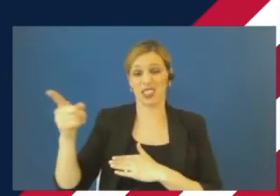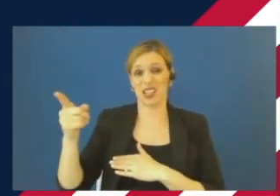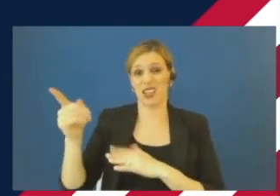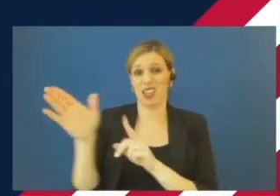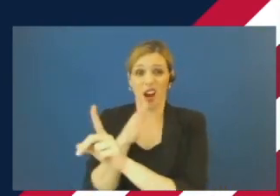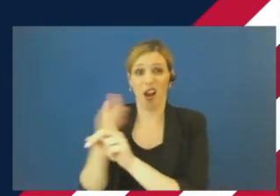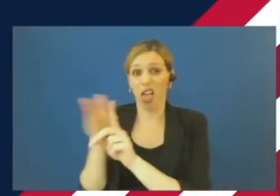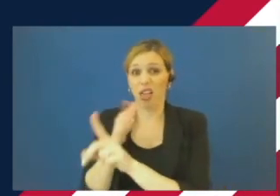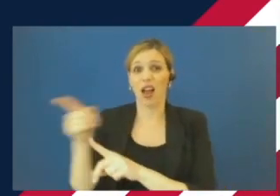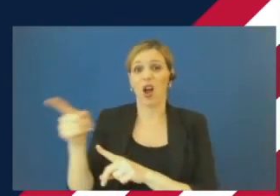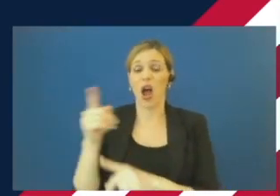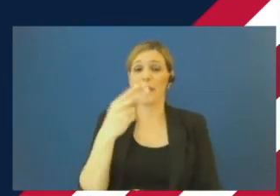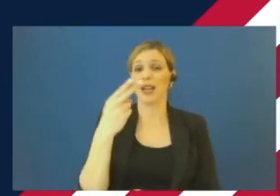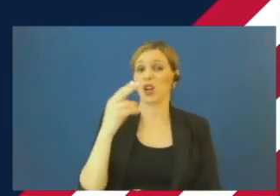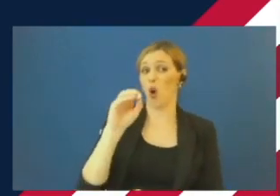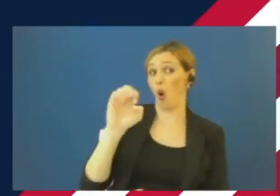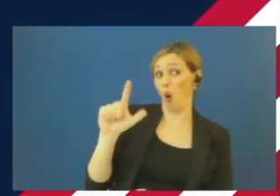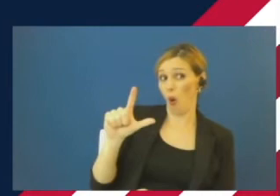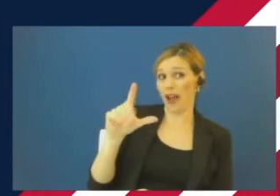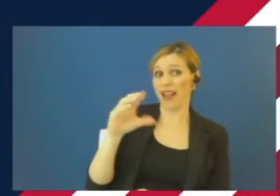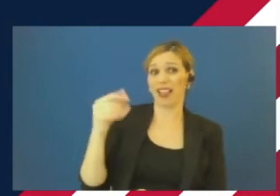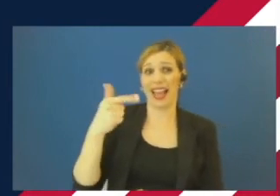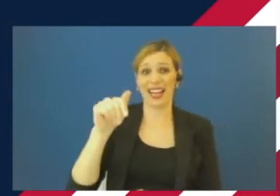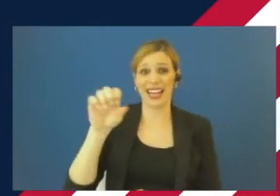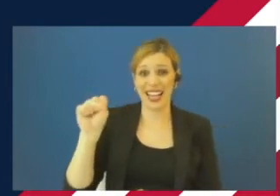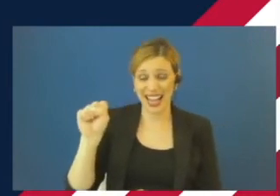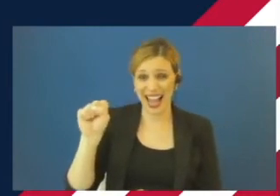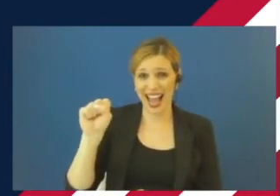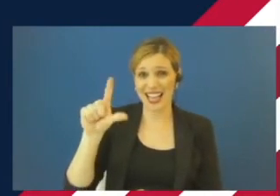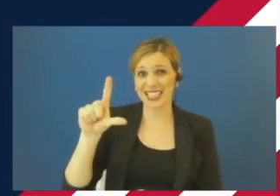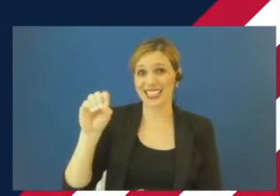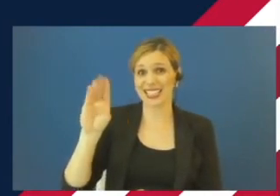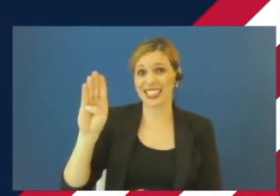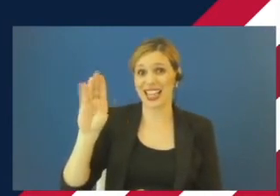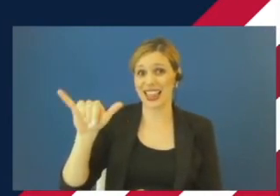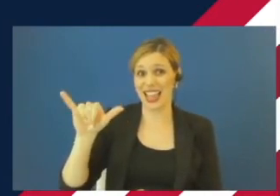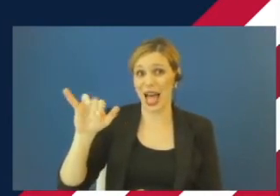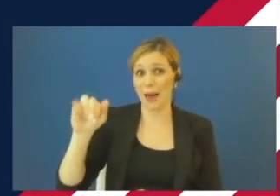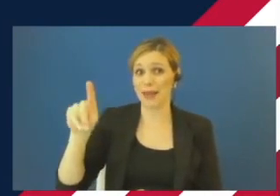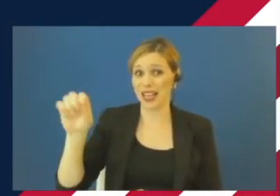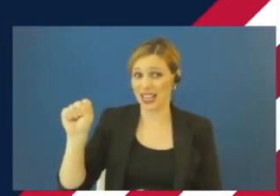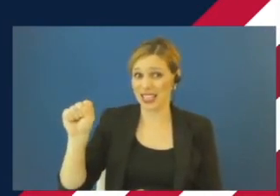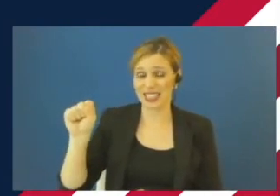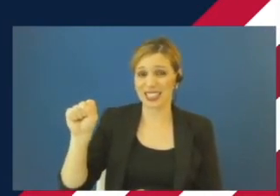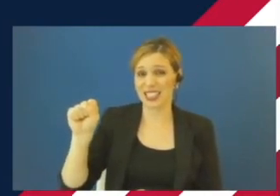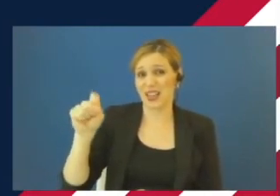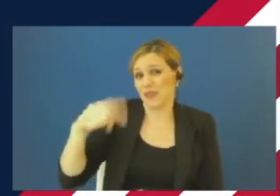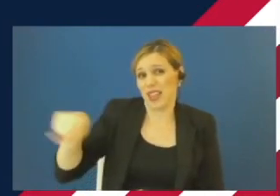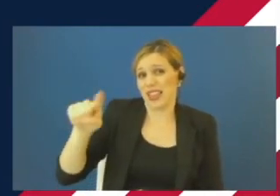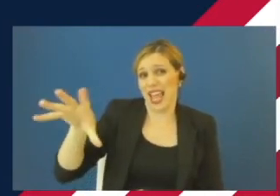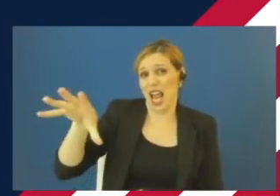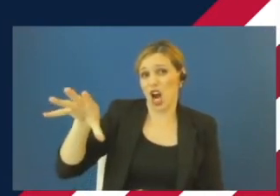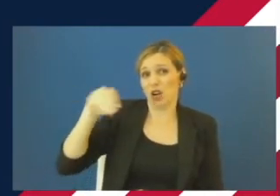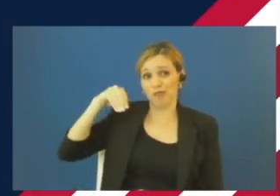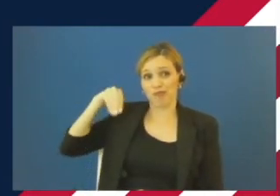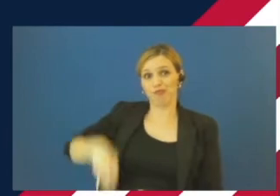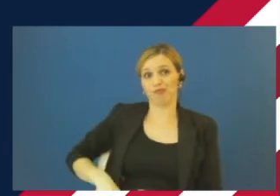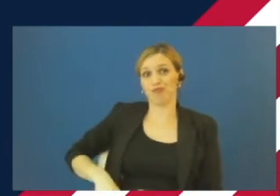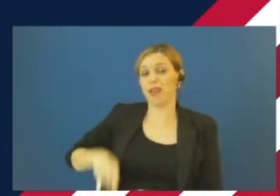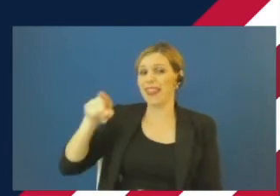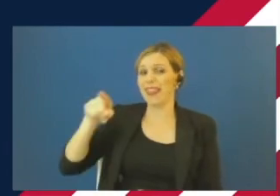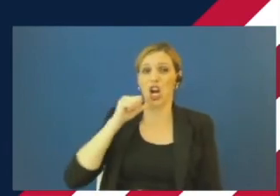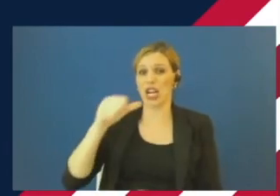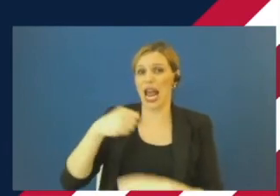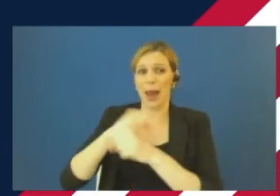gas lobbyists is something that is not allowing people to take the general smart sense